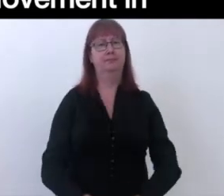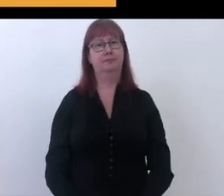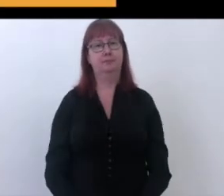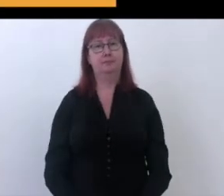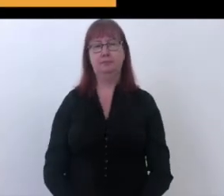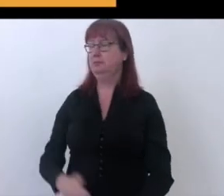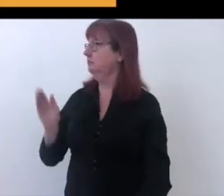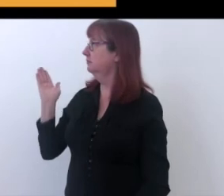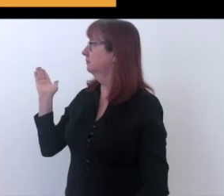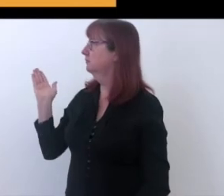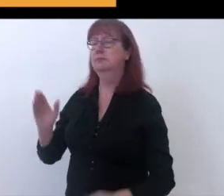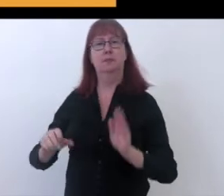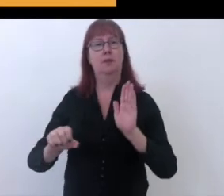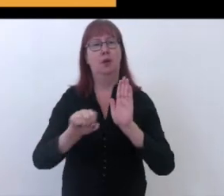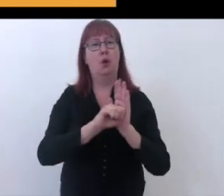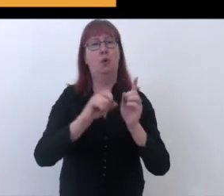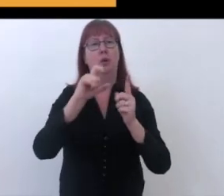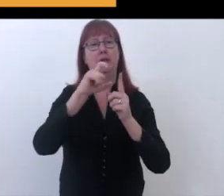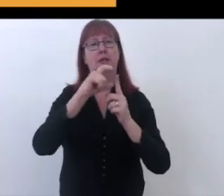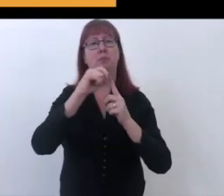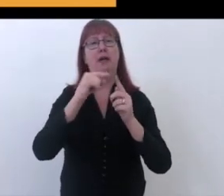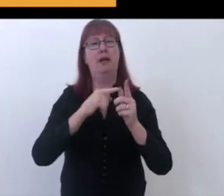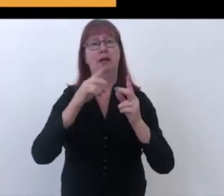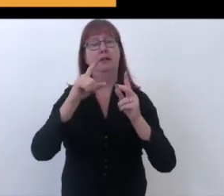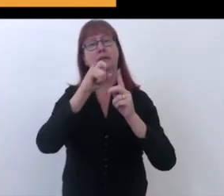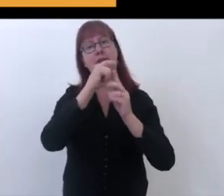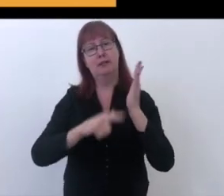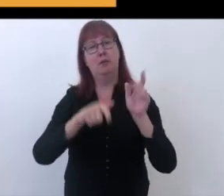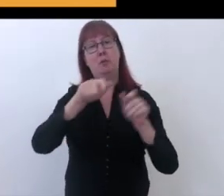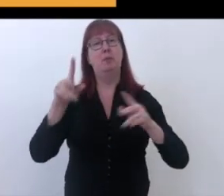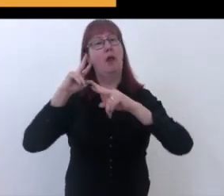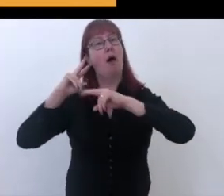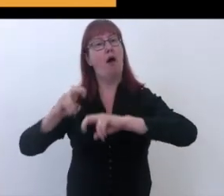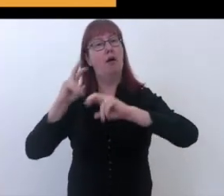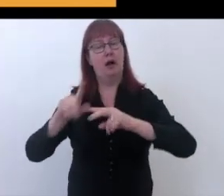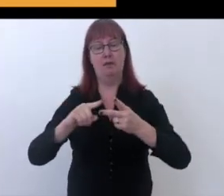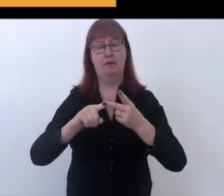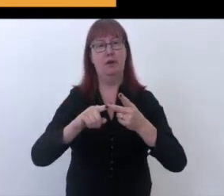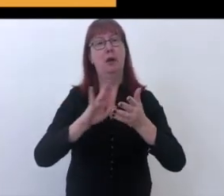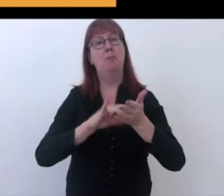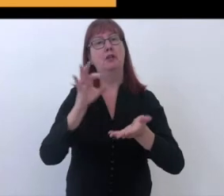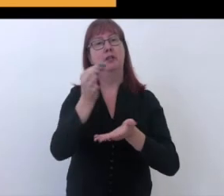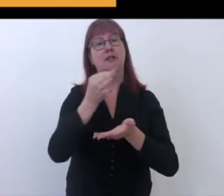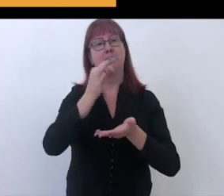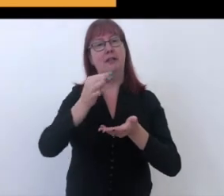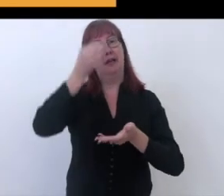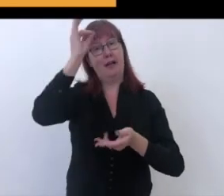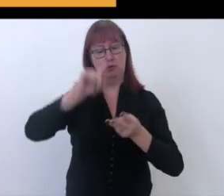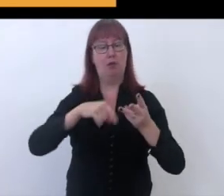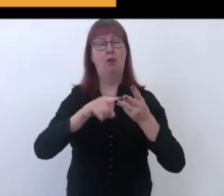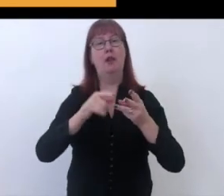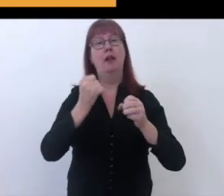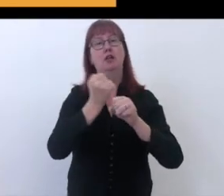The logos for the DPA The Disabled People's Archive Manchester City Council